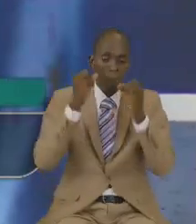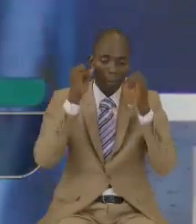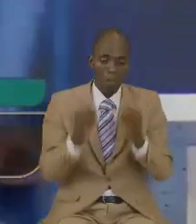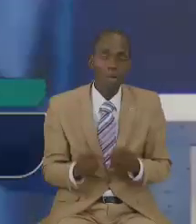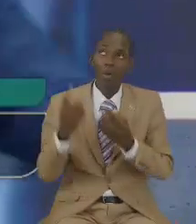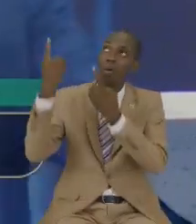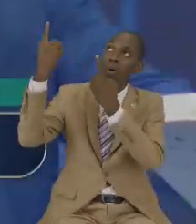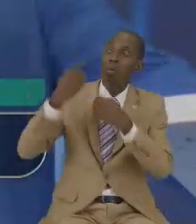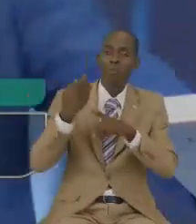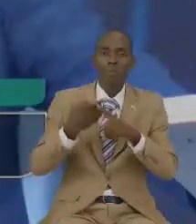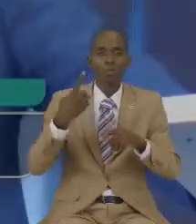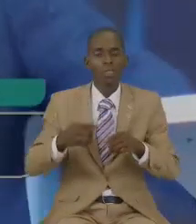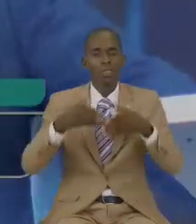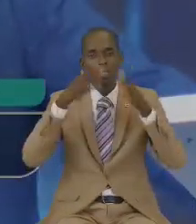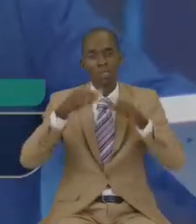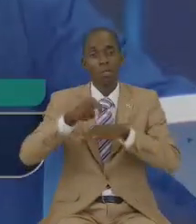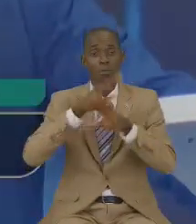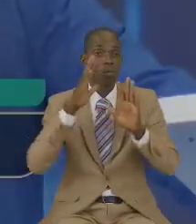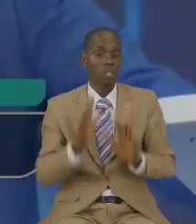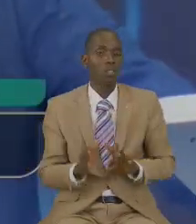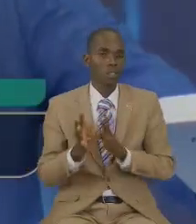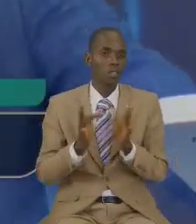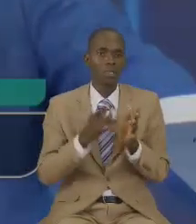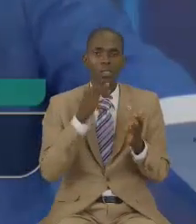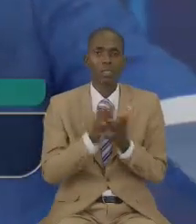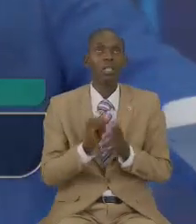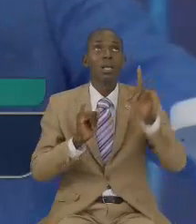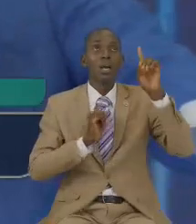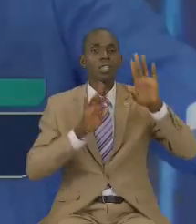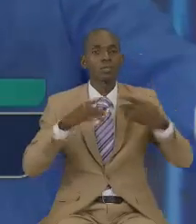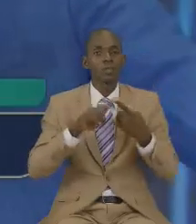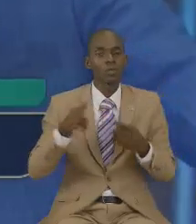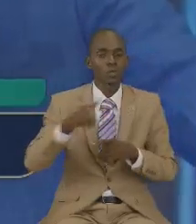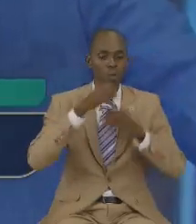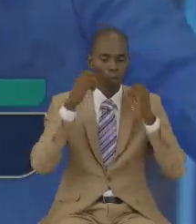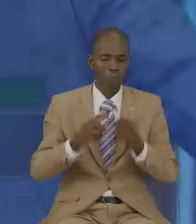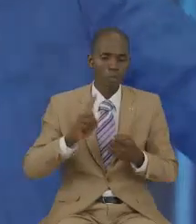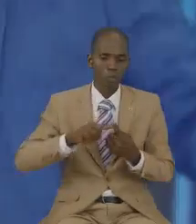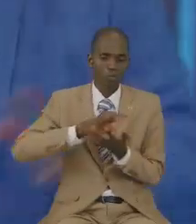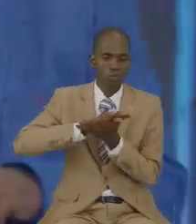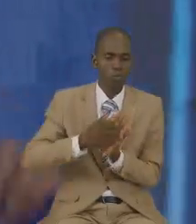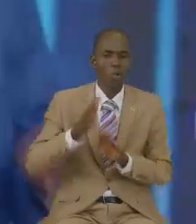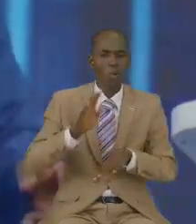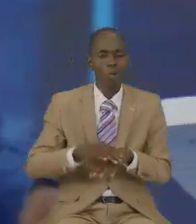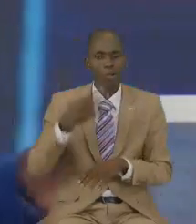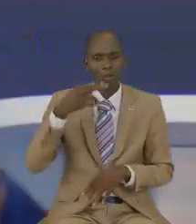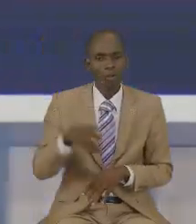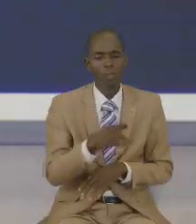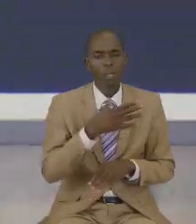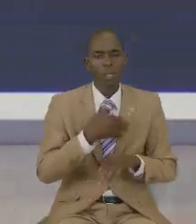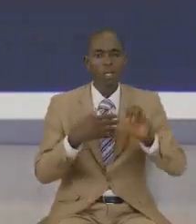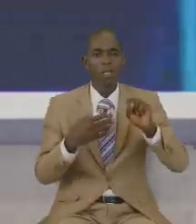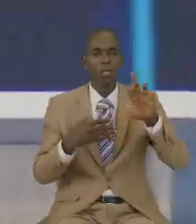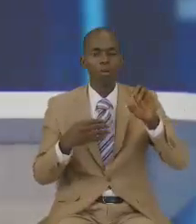the master? That's why he says, I give unto you power to tread on serpents and scorpions and over all